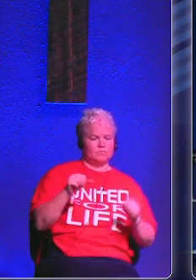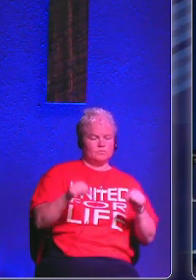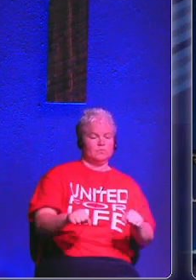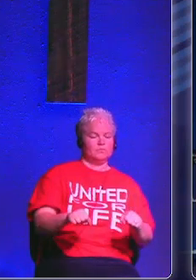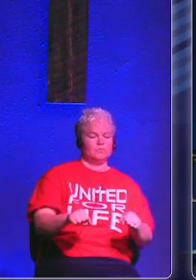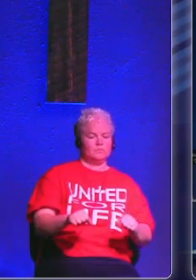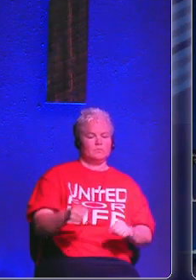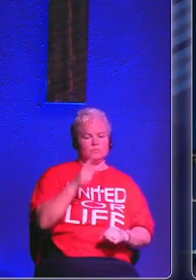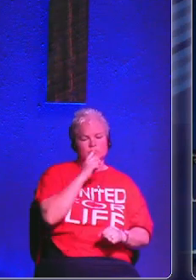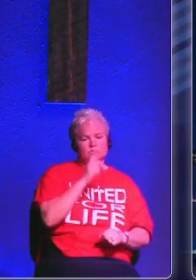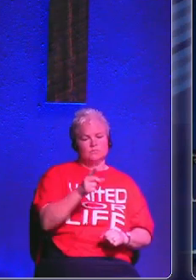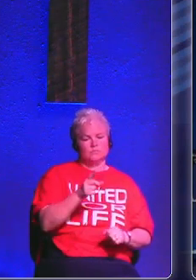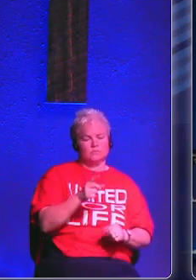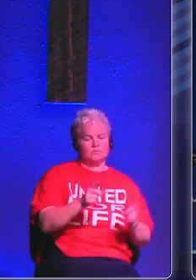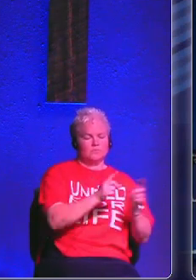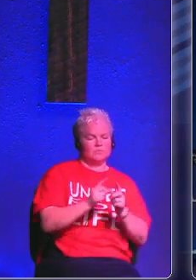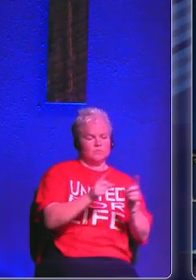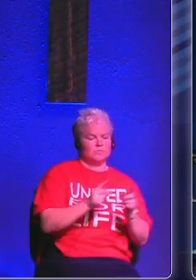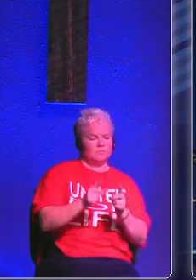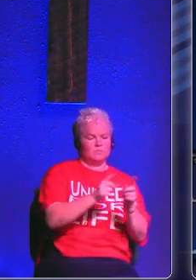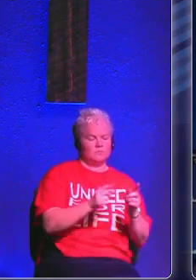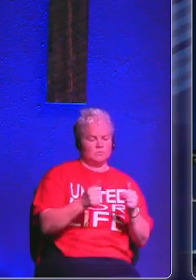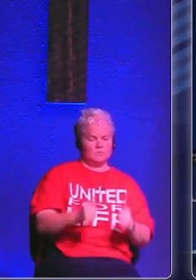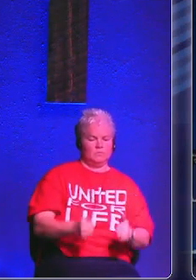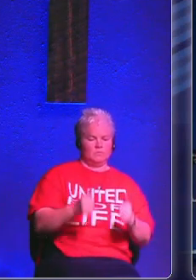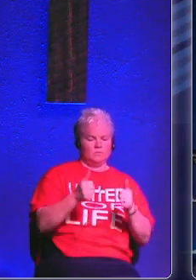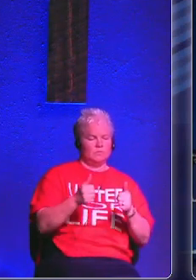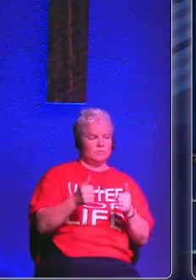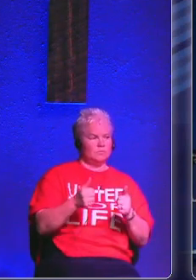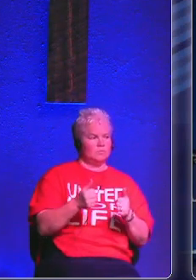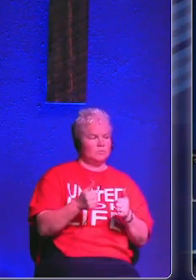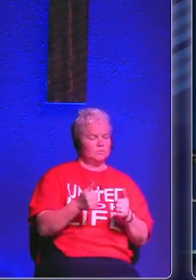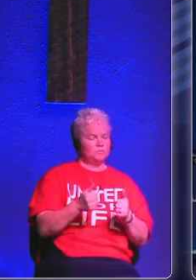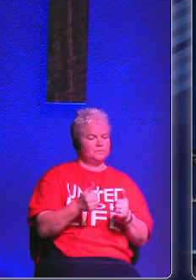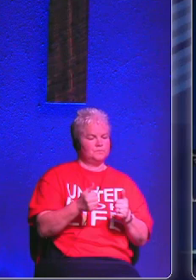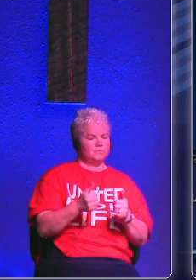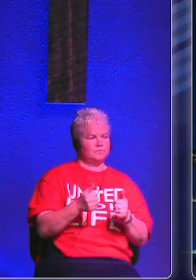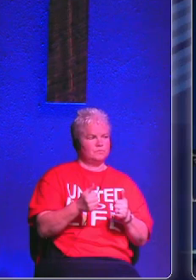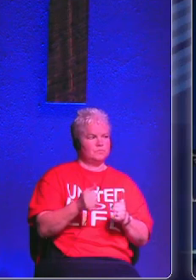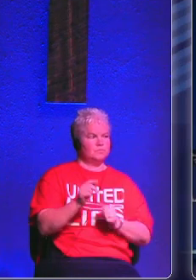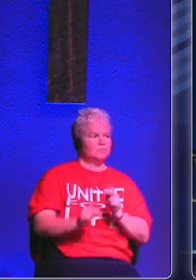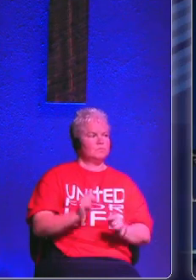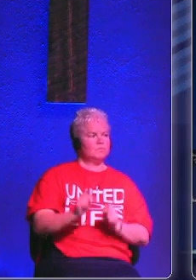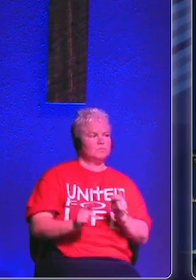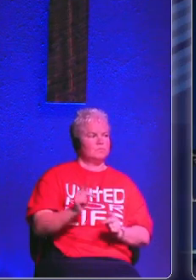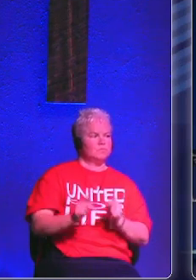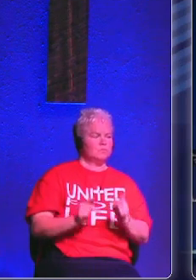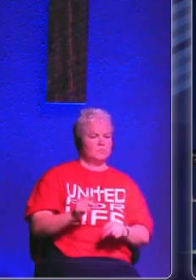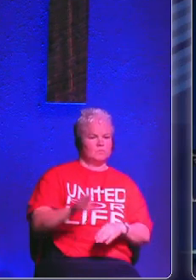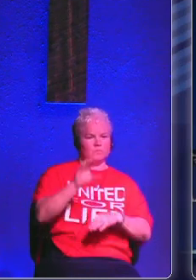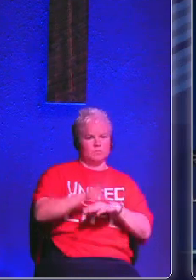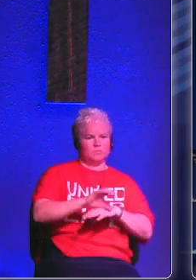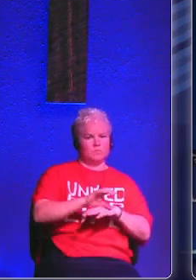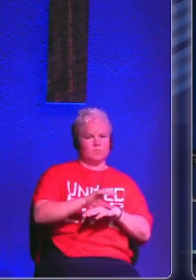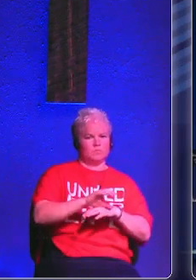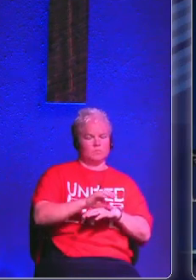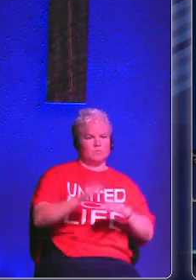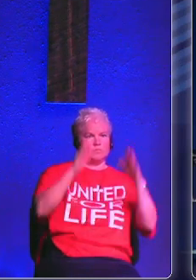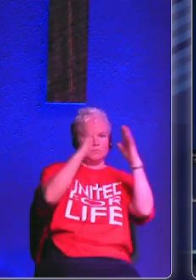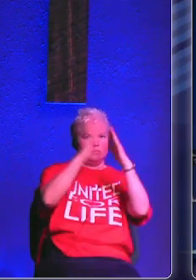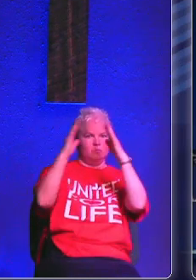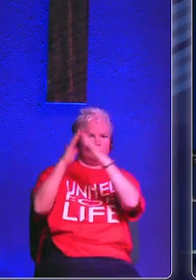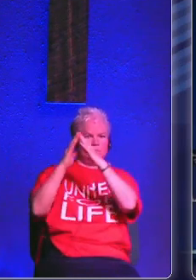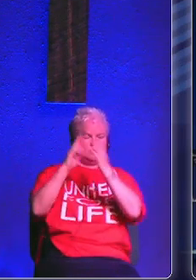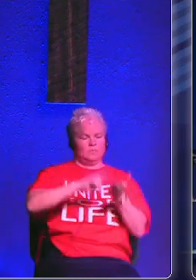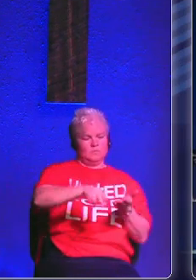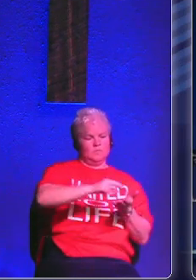able to talk to you and what you've done in my life and are doing in the lives of people that are in this church and in this